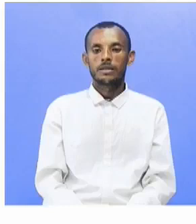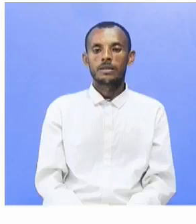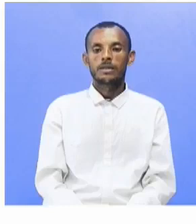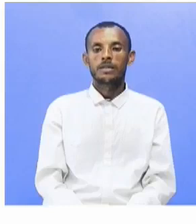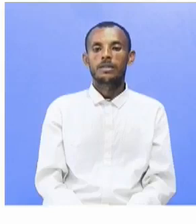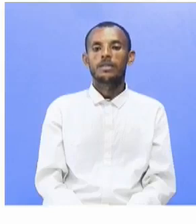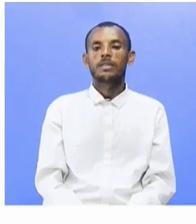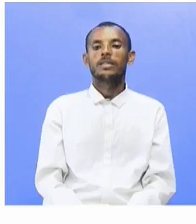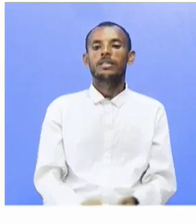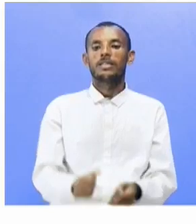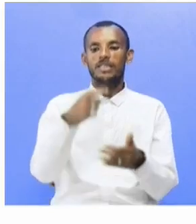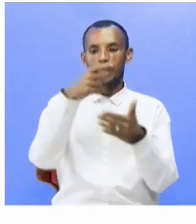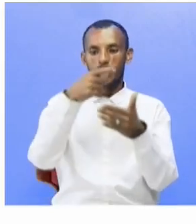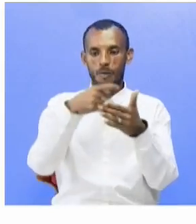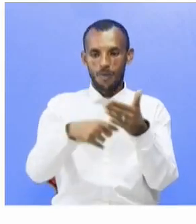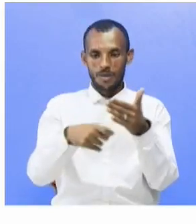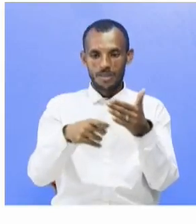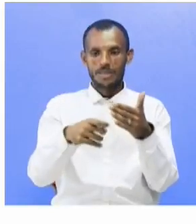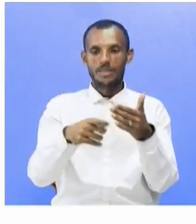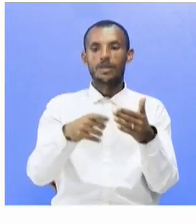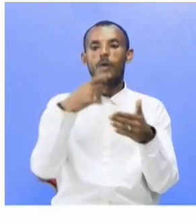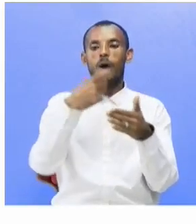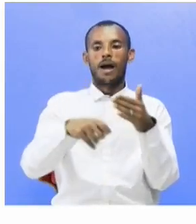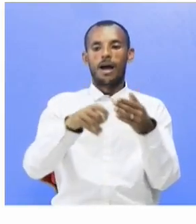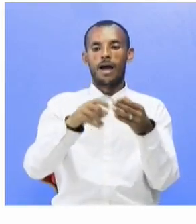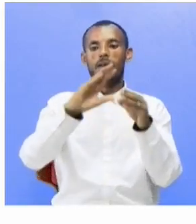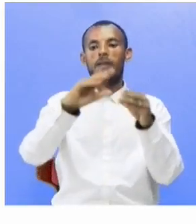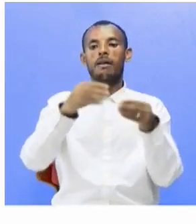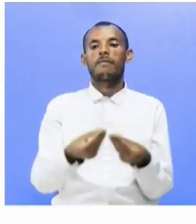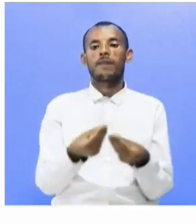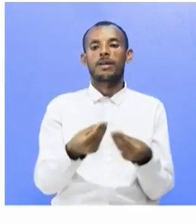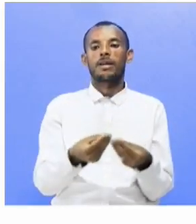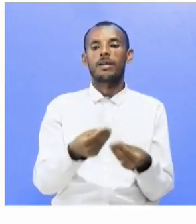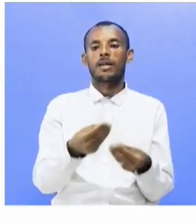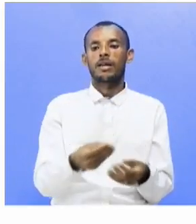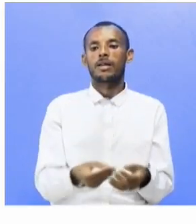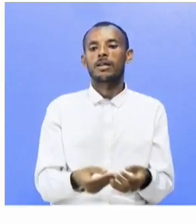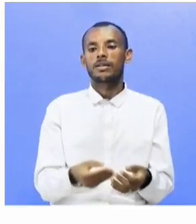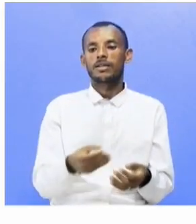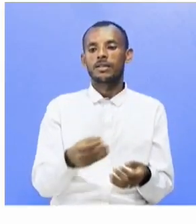the cost price is given. The cost price is, it